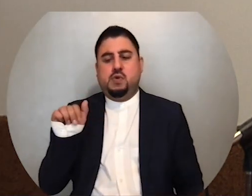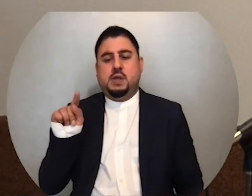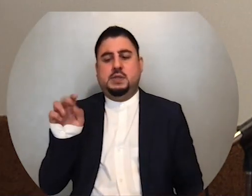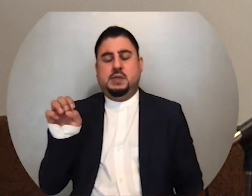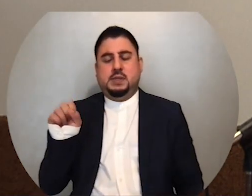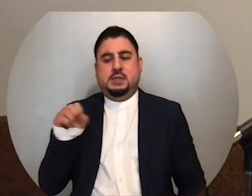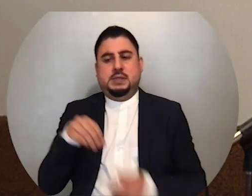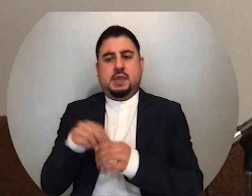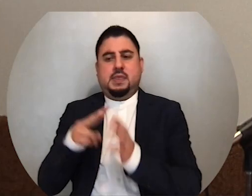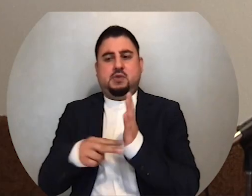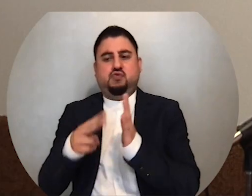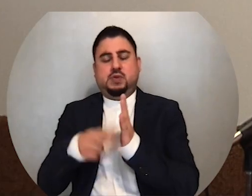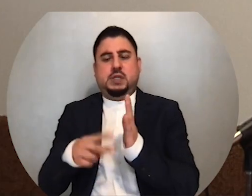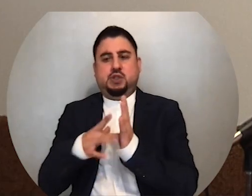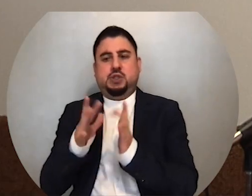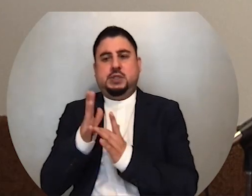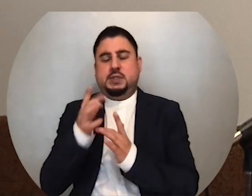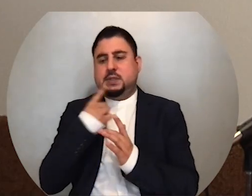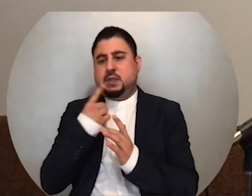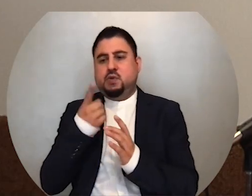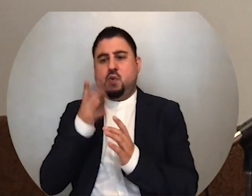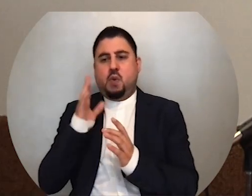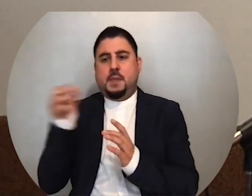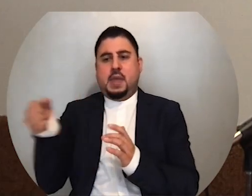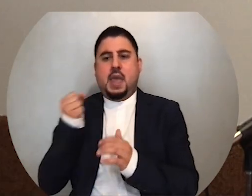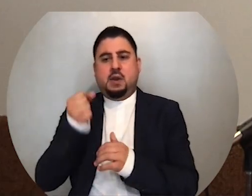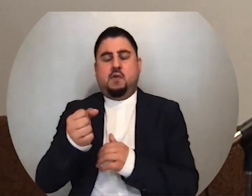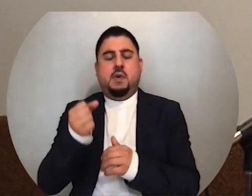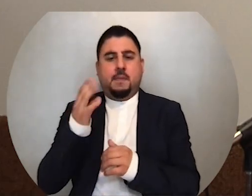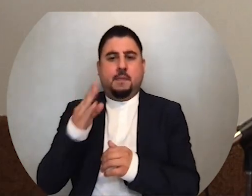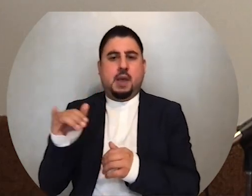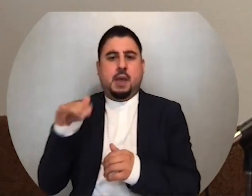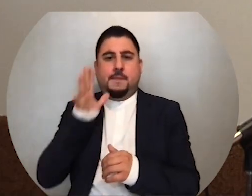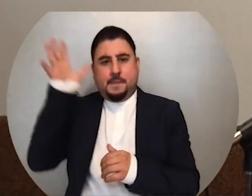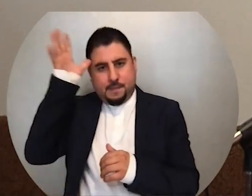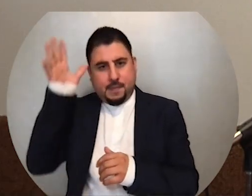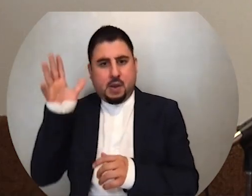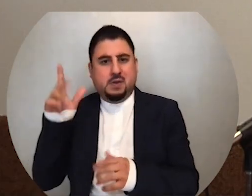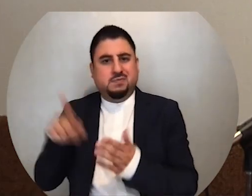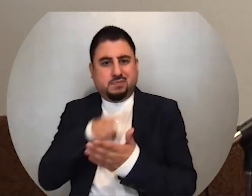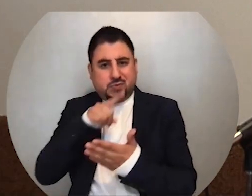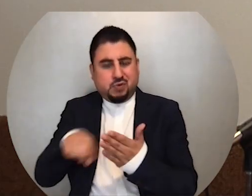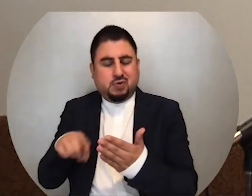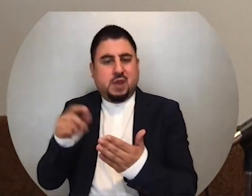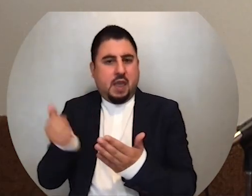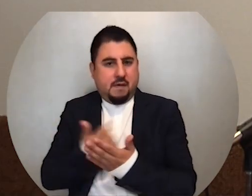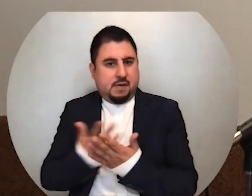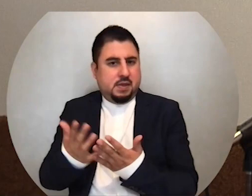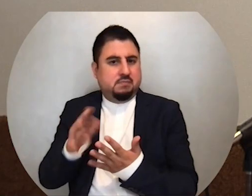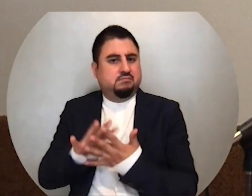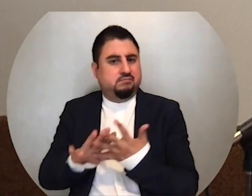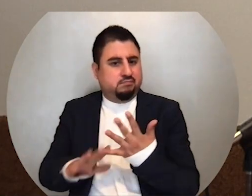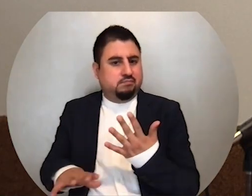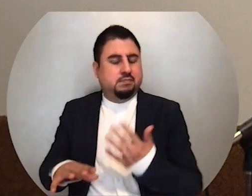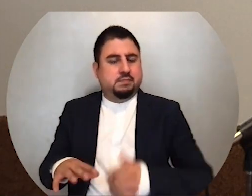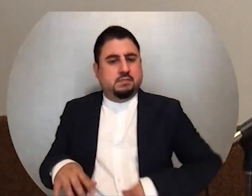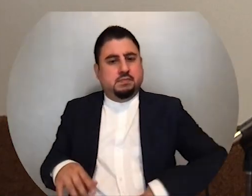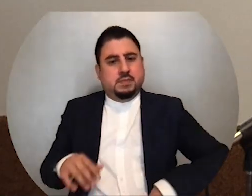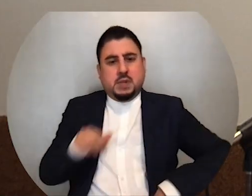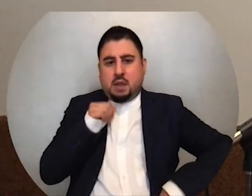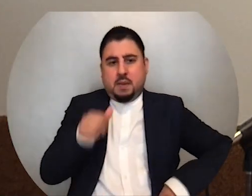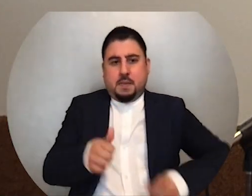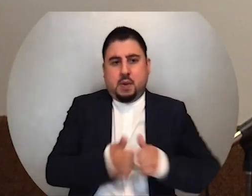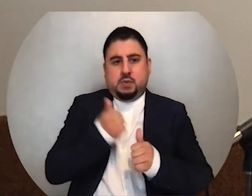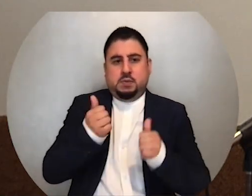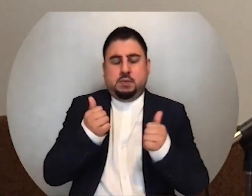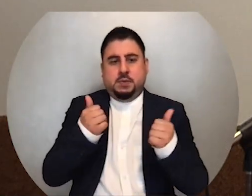reading, because Jesus says, you'll be handed over by parents and persecuted and all this stuff, you know, not the most